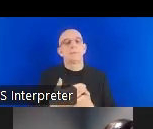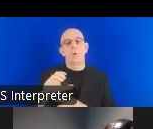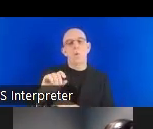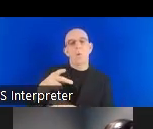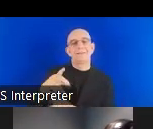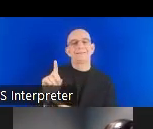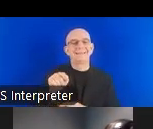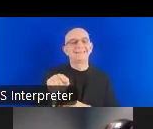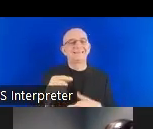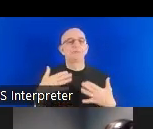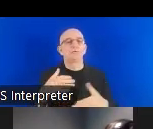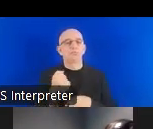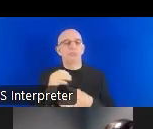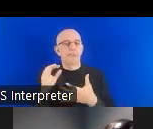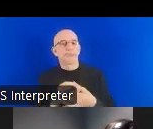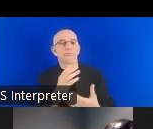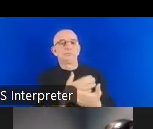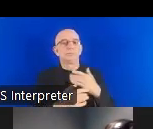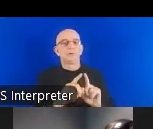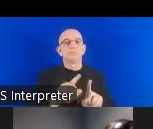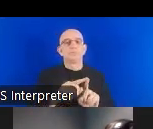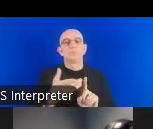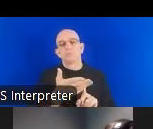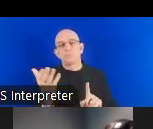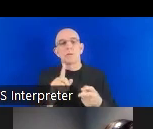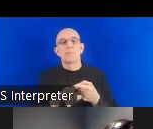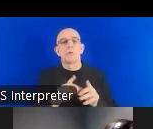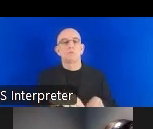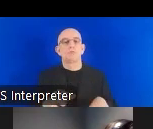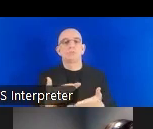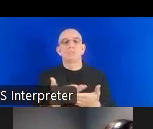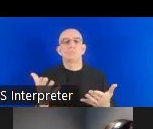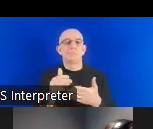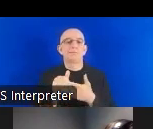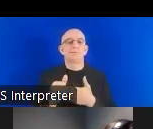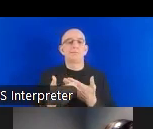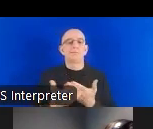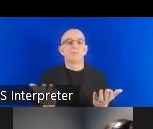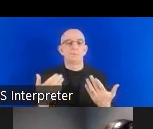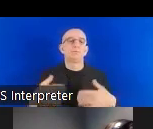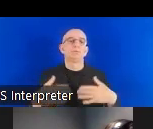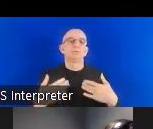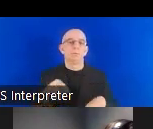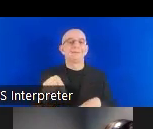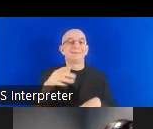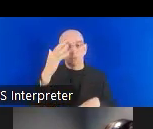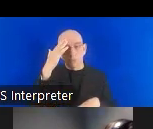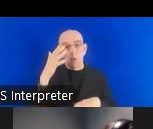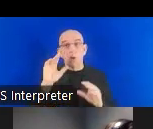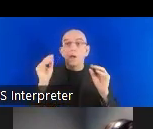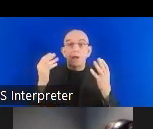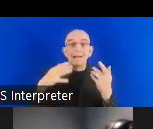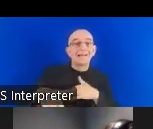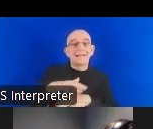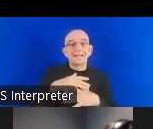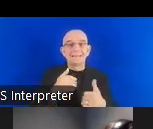humanitarian crises exacerbate the learning crisis and threaten to leave learners with disabilities even further behind. The lack